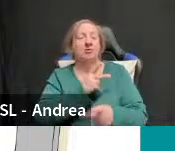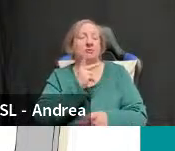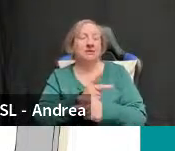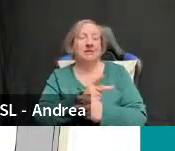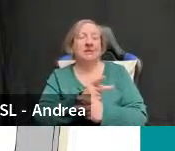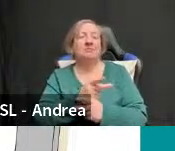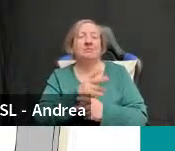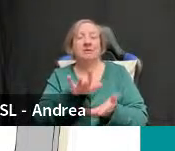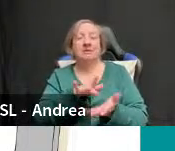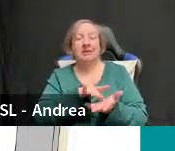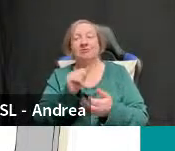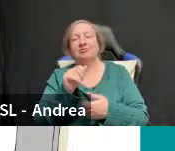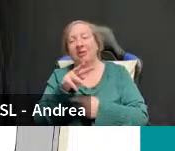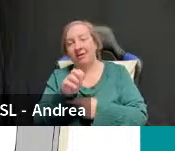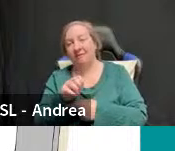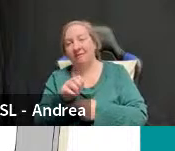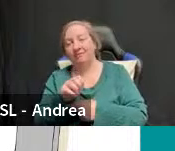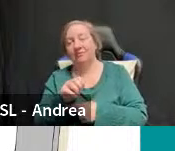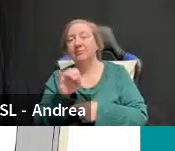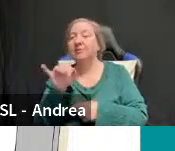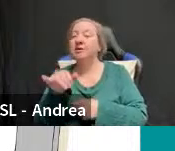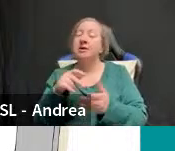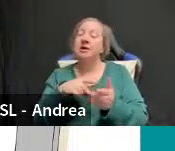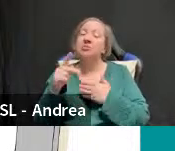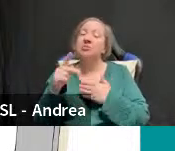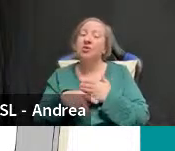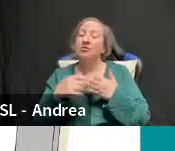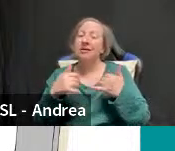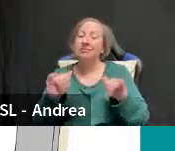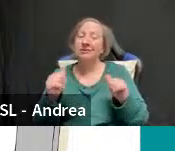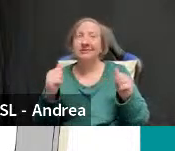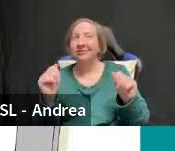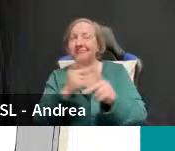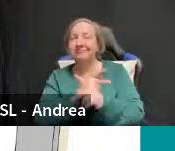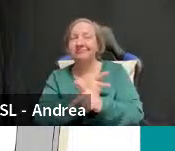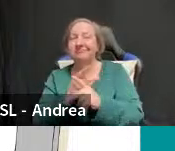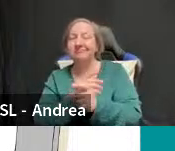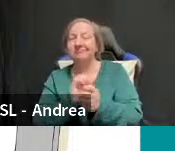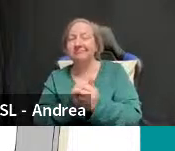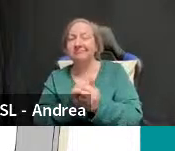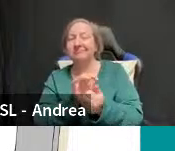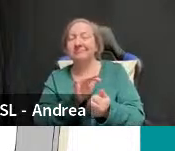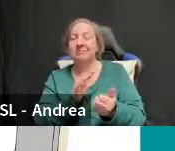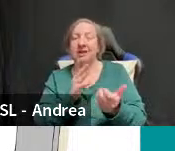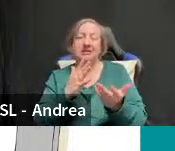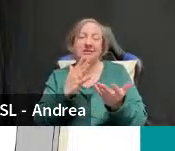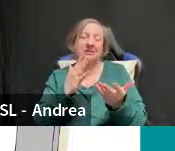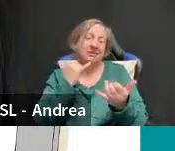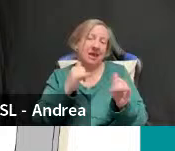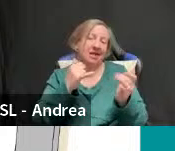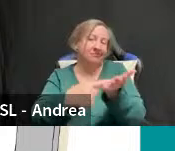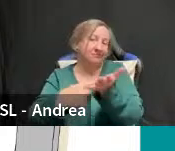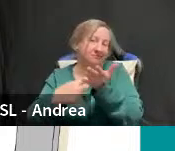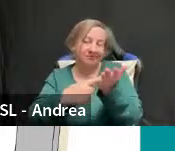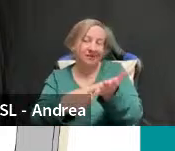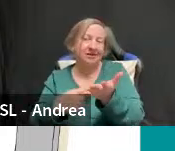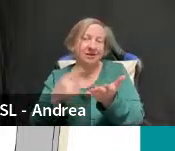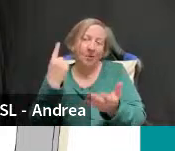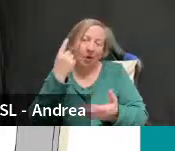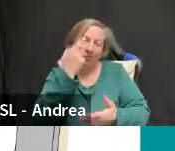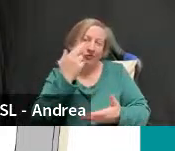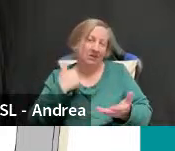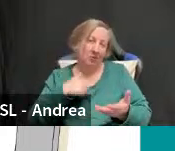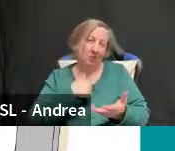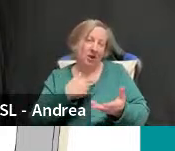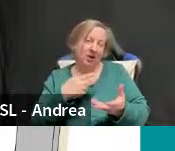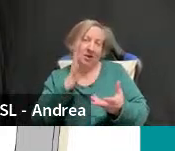actual program for that is still sort of being defined and frankly up for conversation, which is a lot of reason why we're talking here.